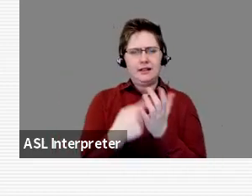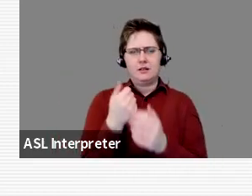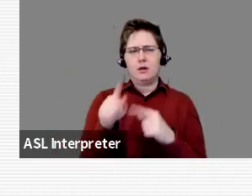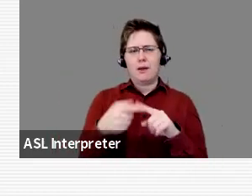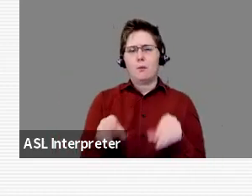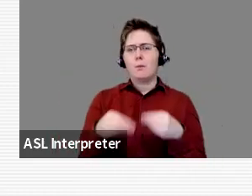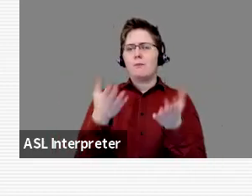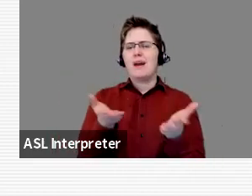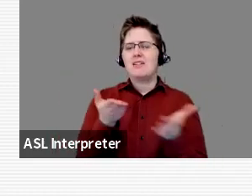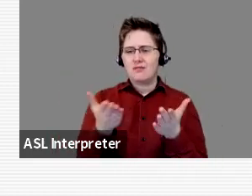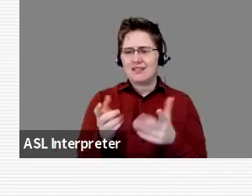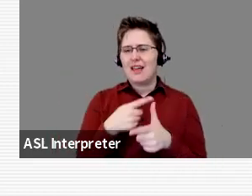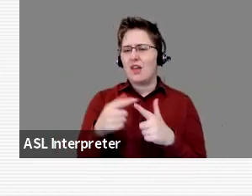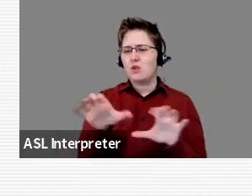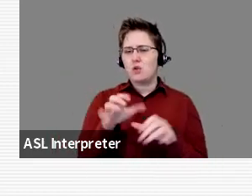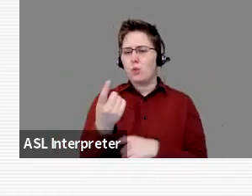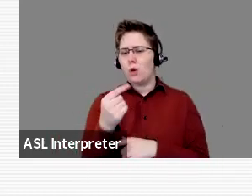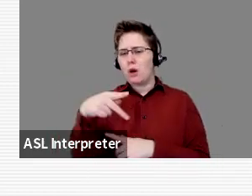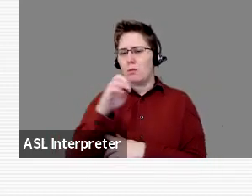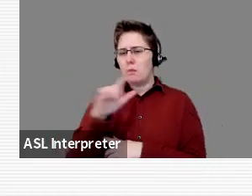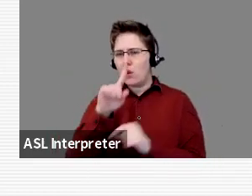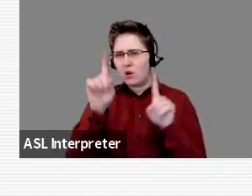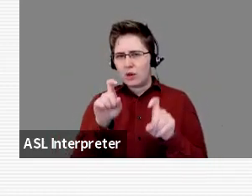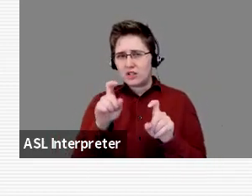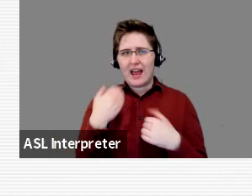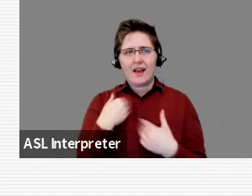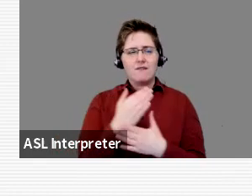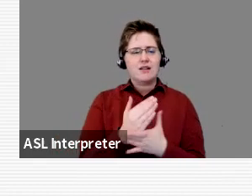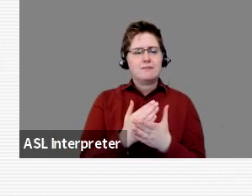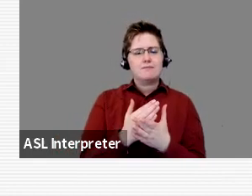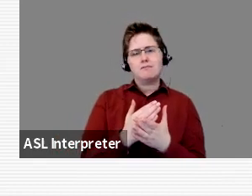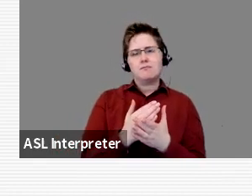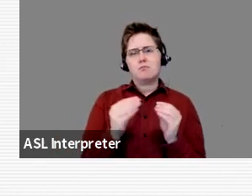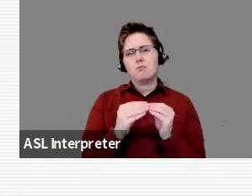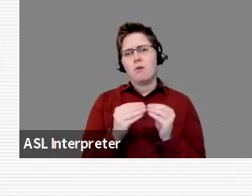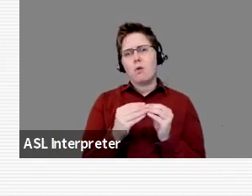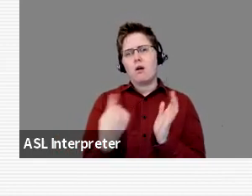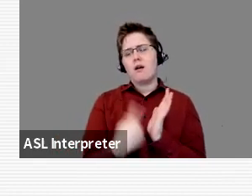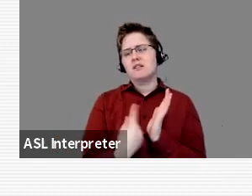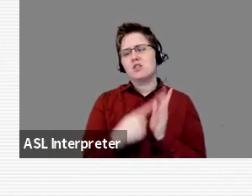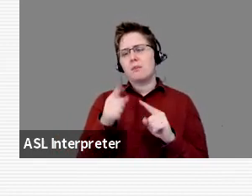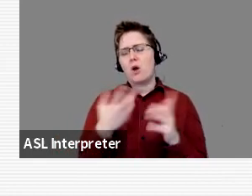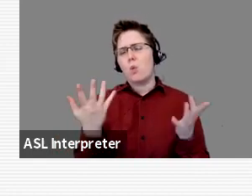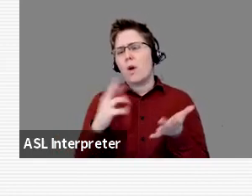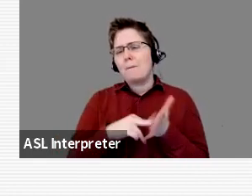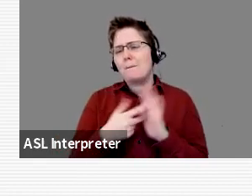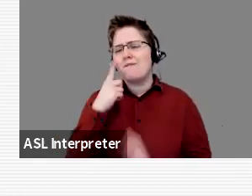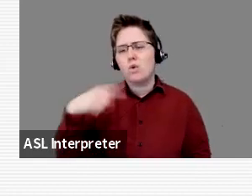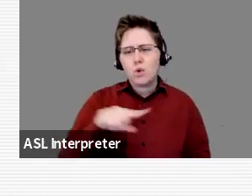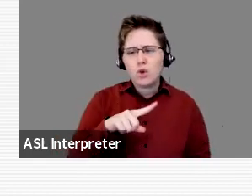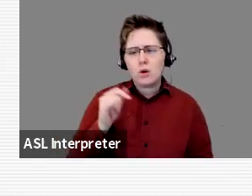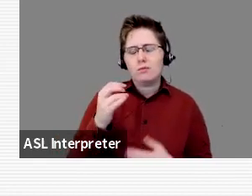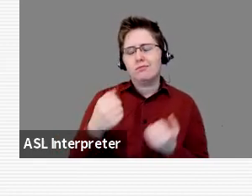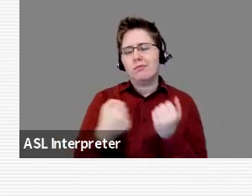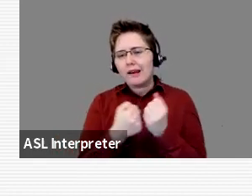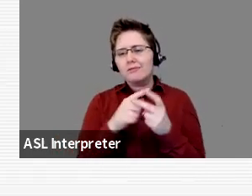providing services, and then we're going to do another poll question, and we're going to have some more like discussion about what this might mean for you as either advocates or